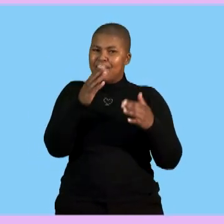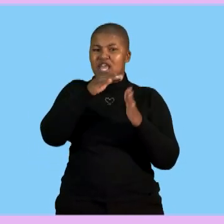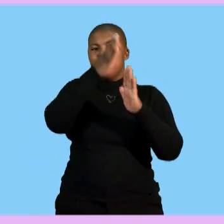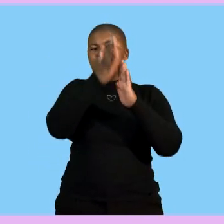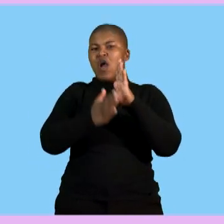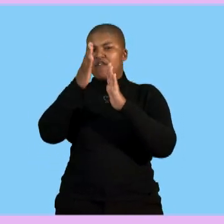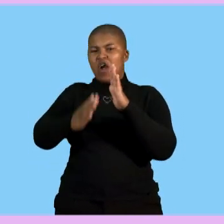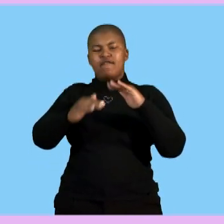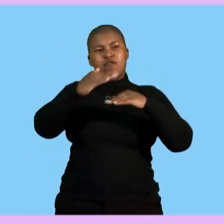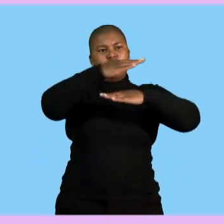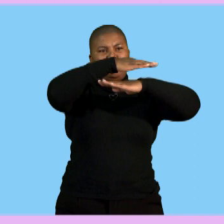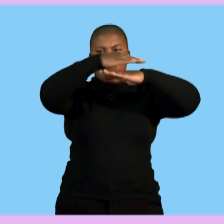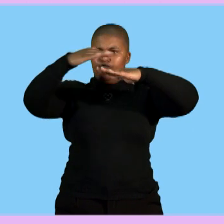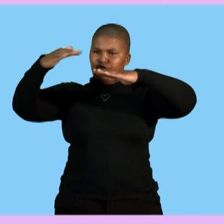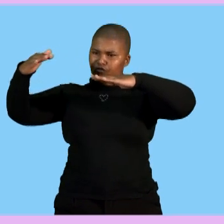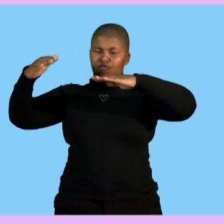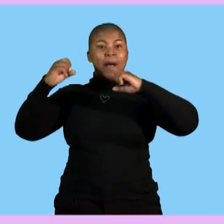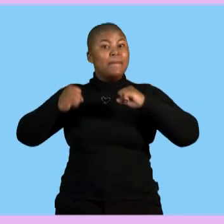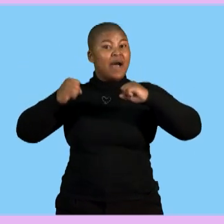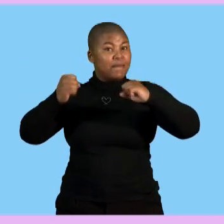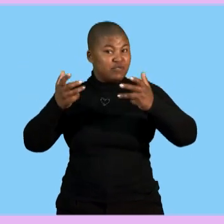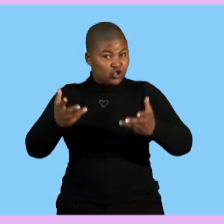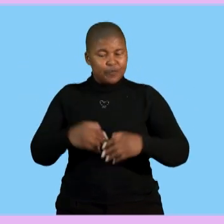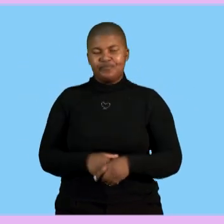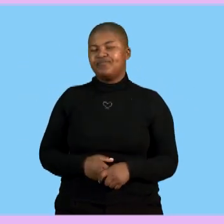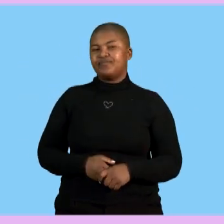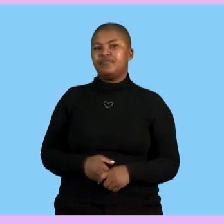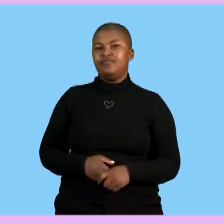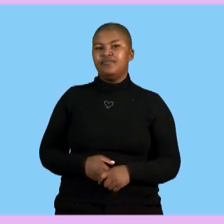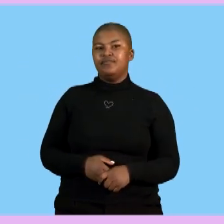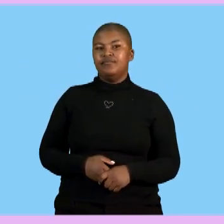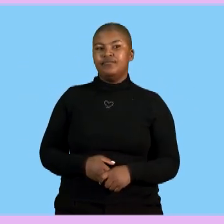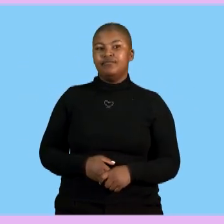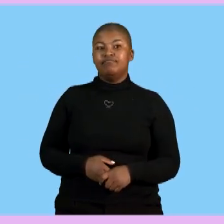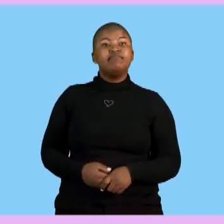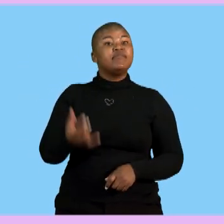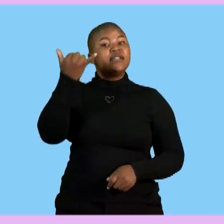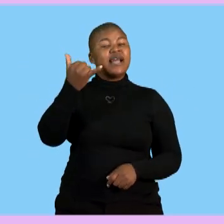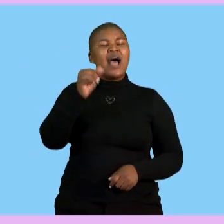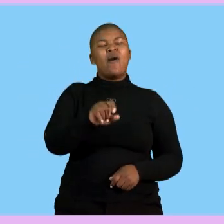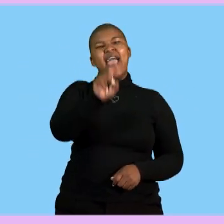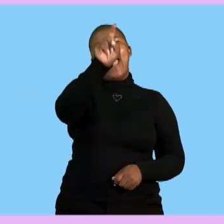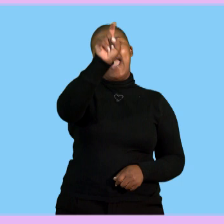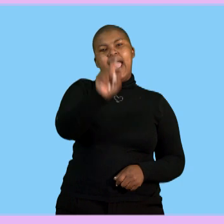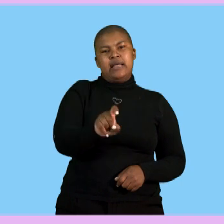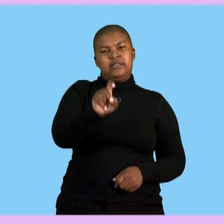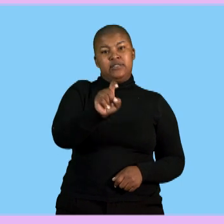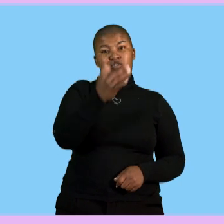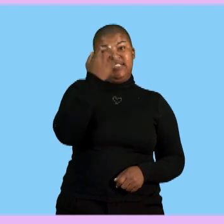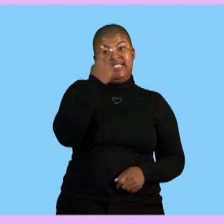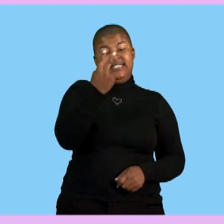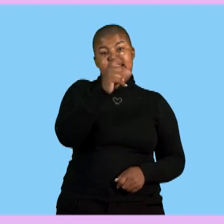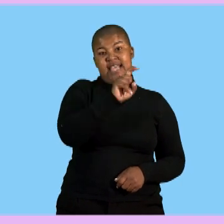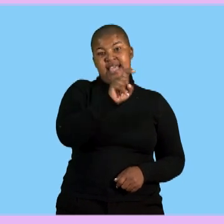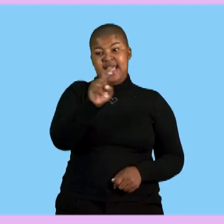and it forms a flat line. Now the x-axis, this is the information on the